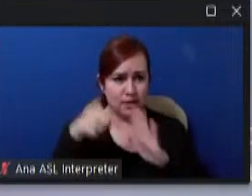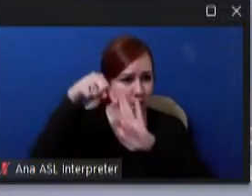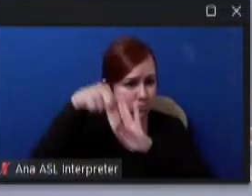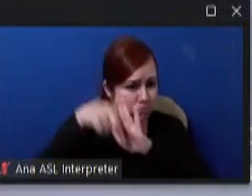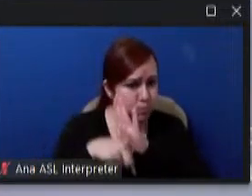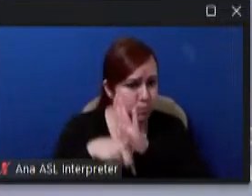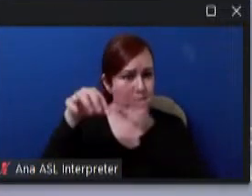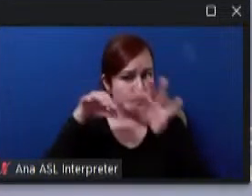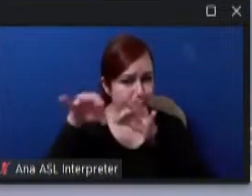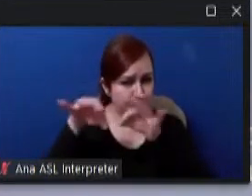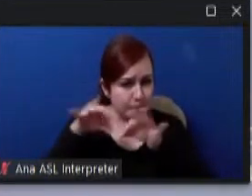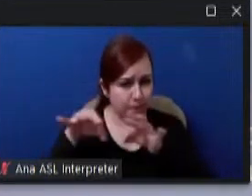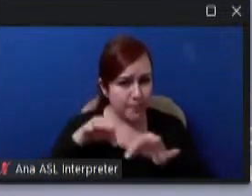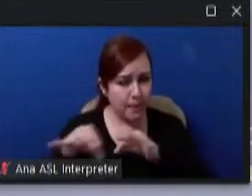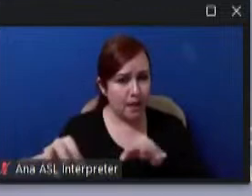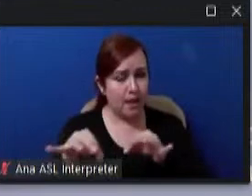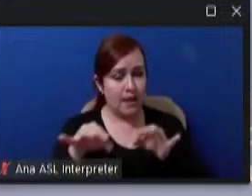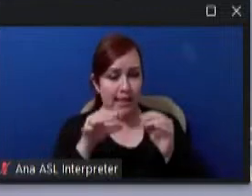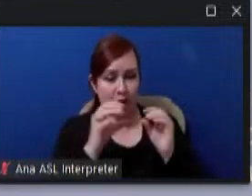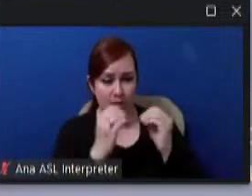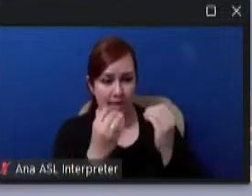true coordination?